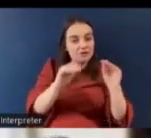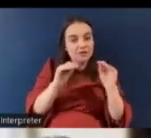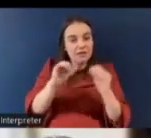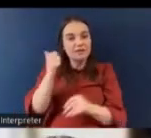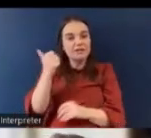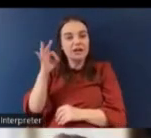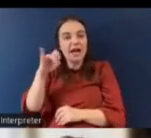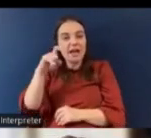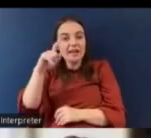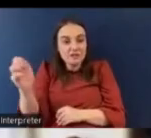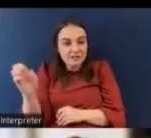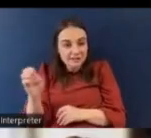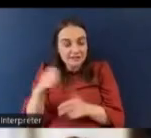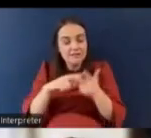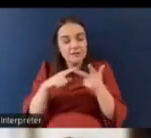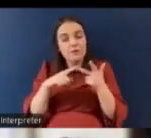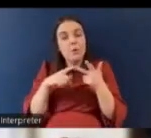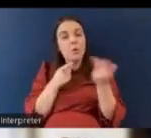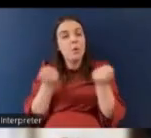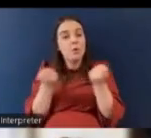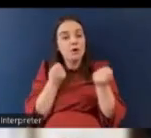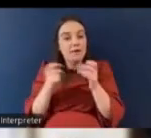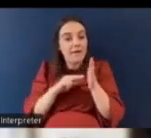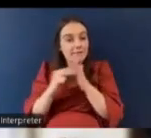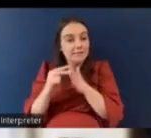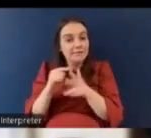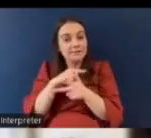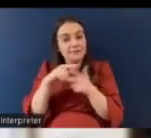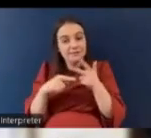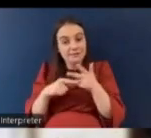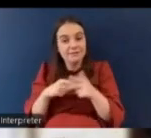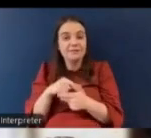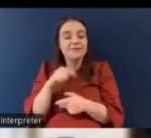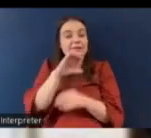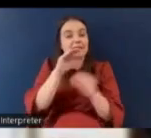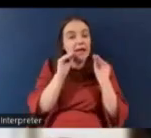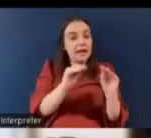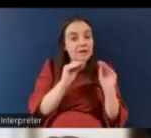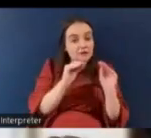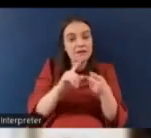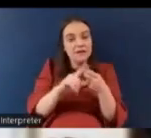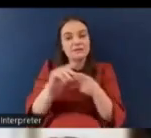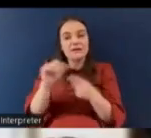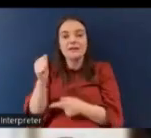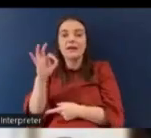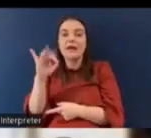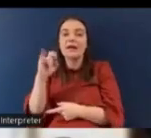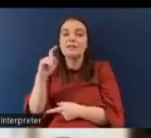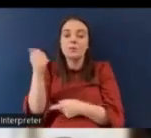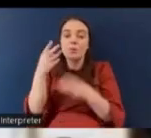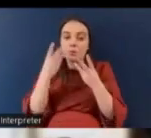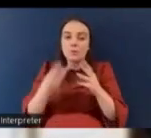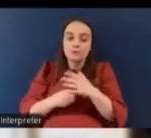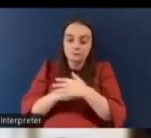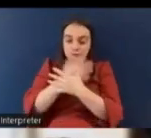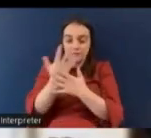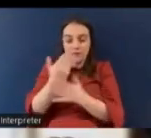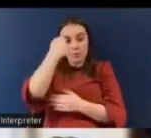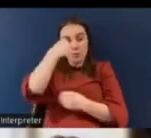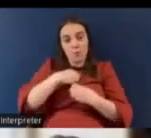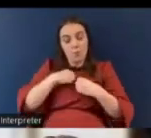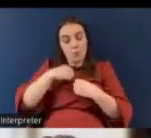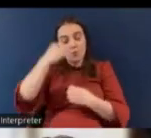and organize. And so this toolkit is our educate, agitate, to develop facilitator knowledge on climate change,